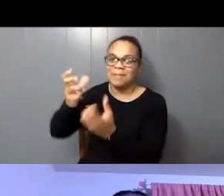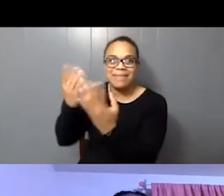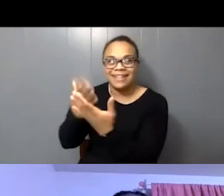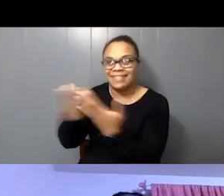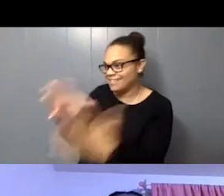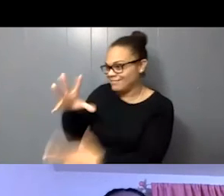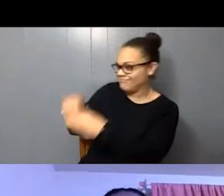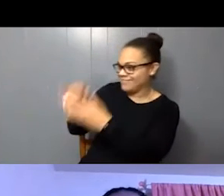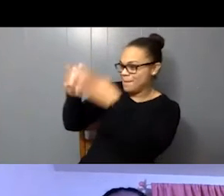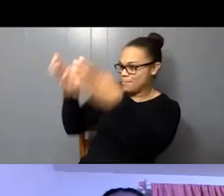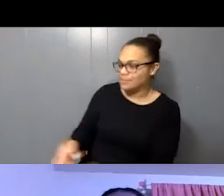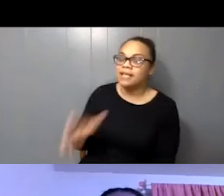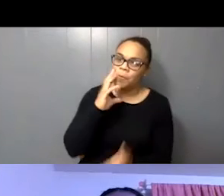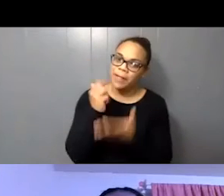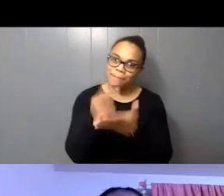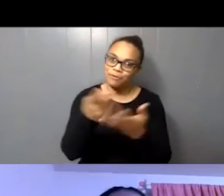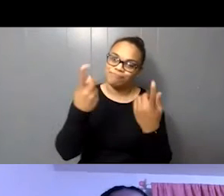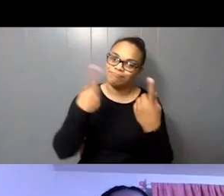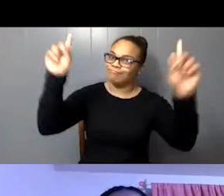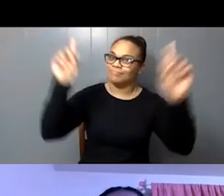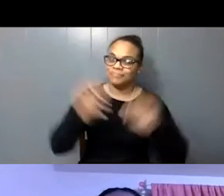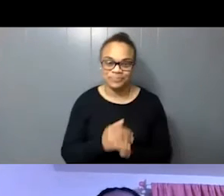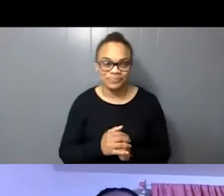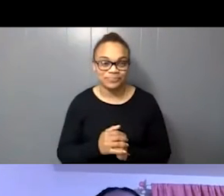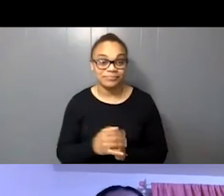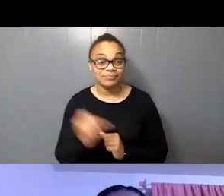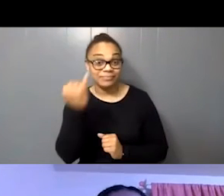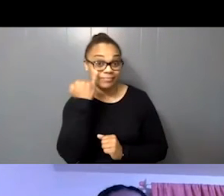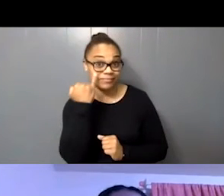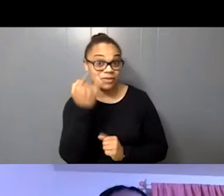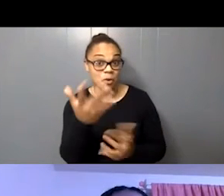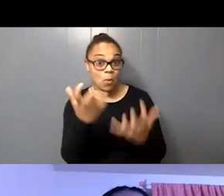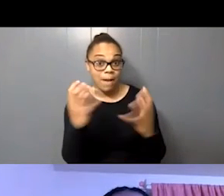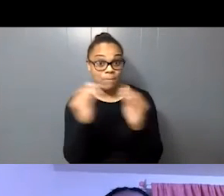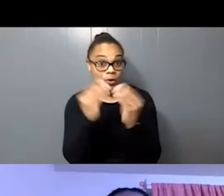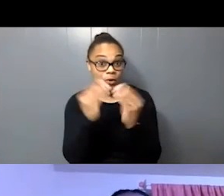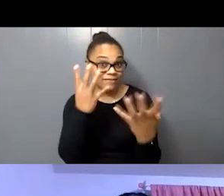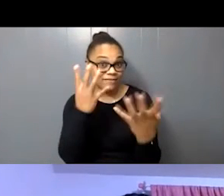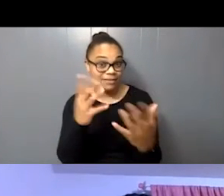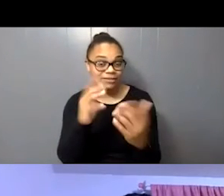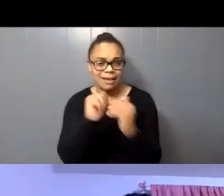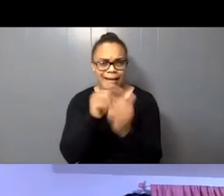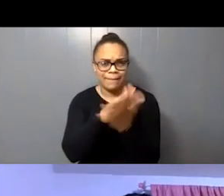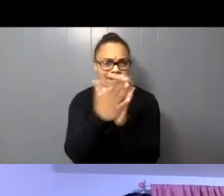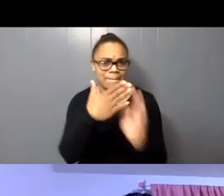So if you want more information on how to be a better ally, you can go to